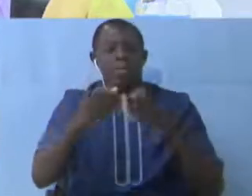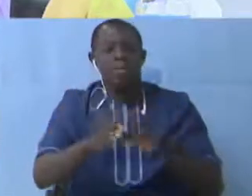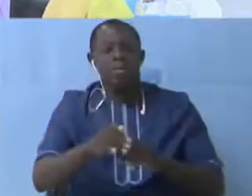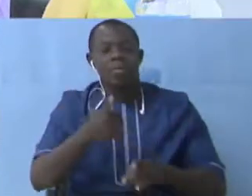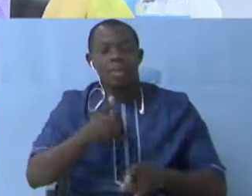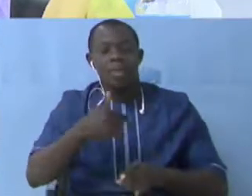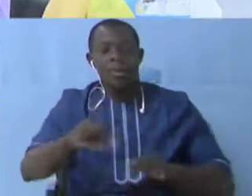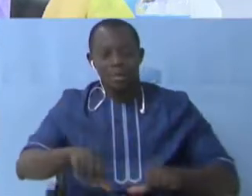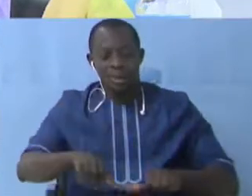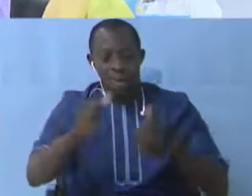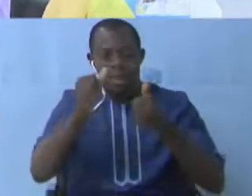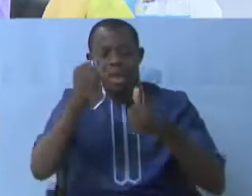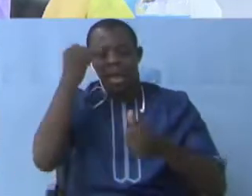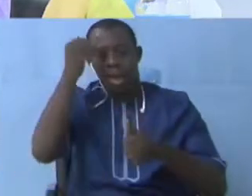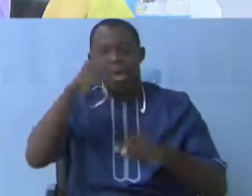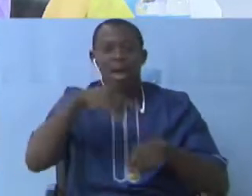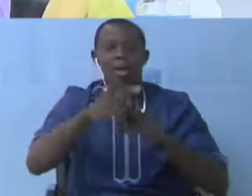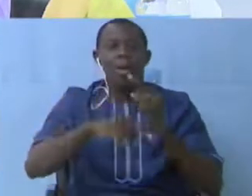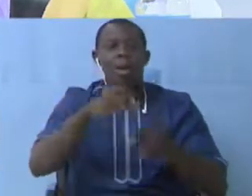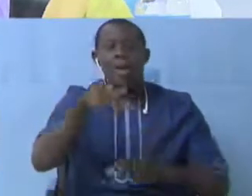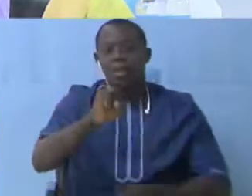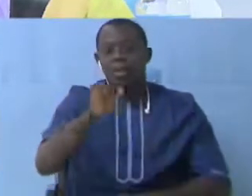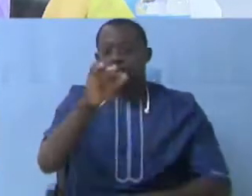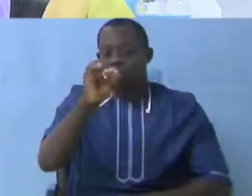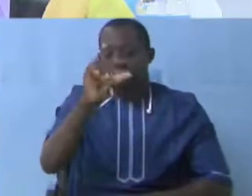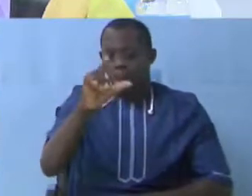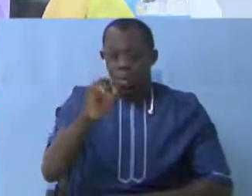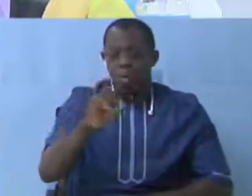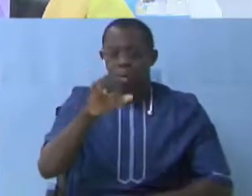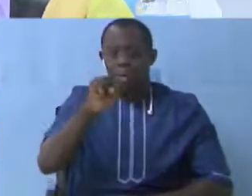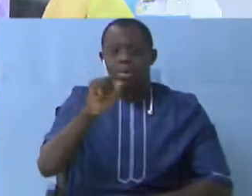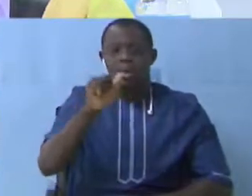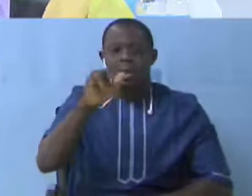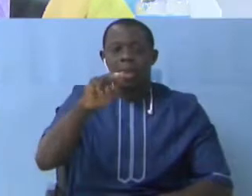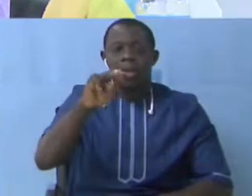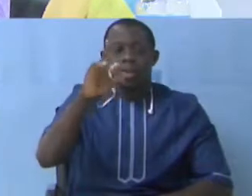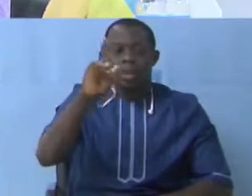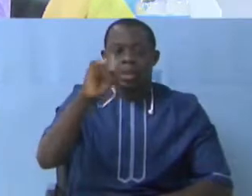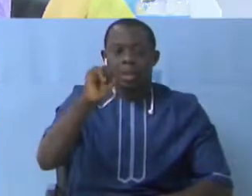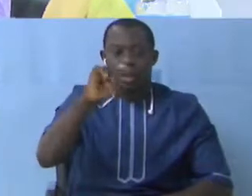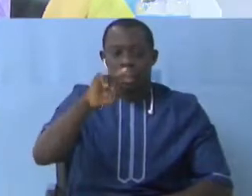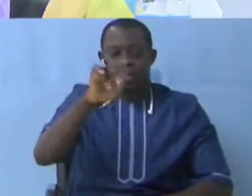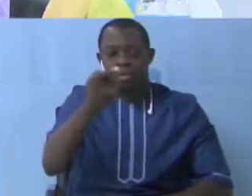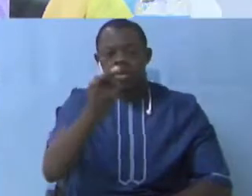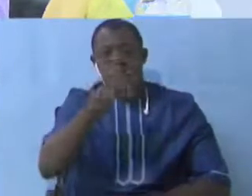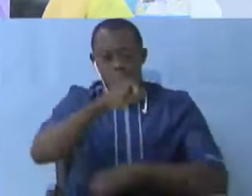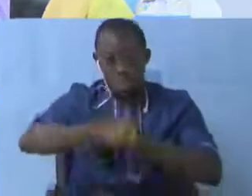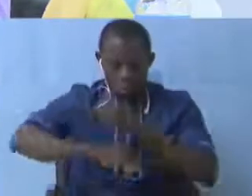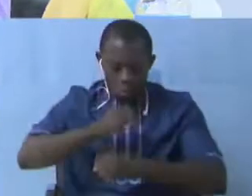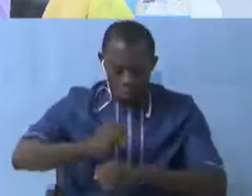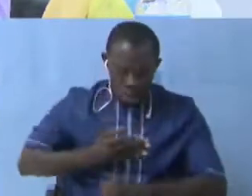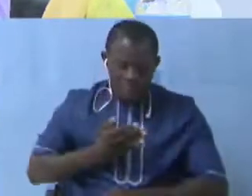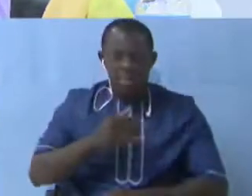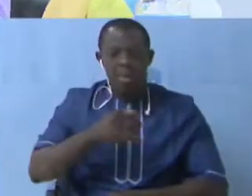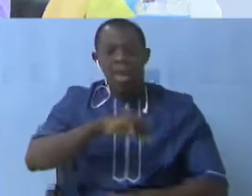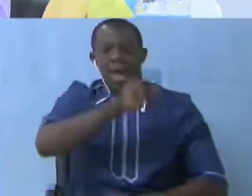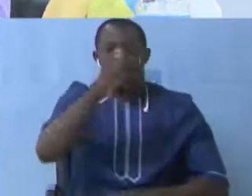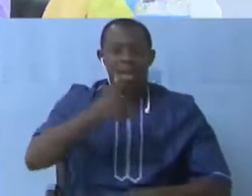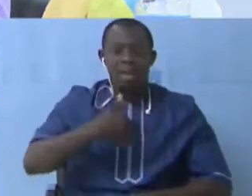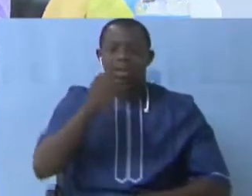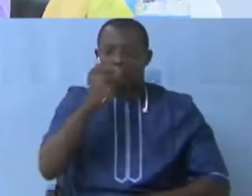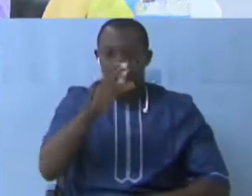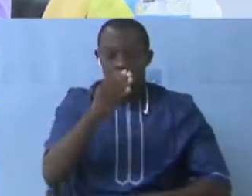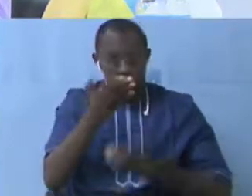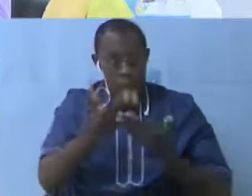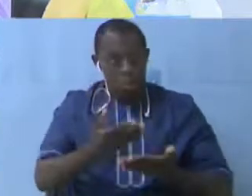of Solo Sandeng's wife. Chila indi nak mbiri jabari Solo Sandeng. And I said, as you know,